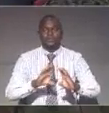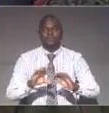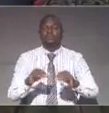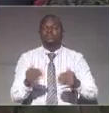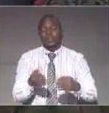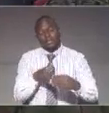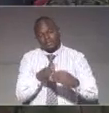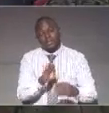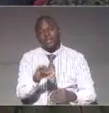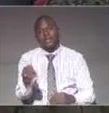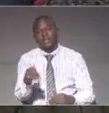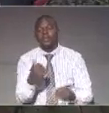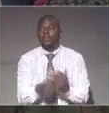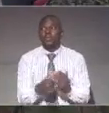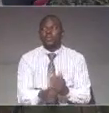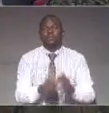led to another problem.